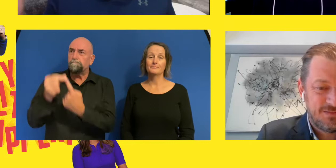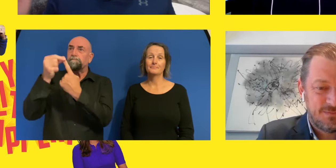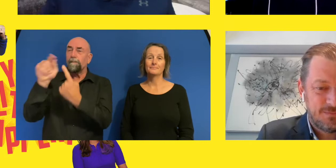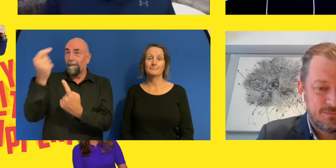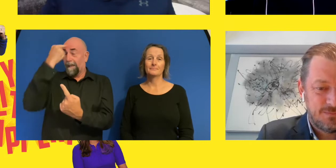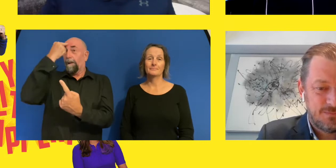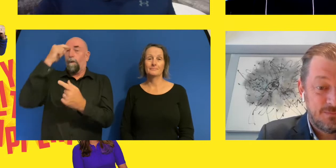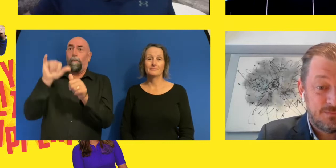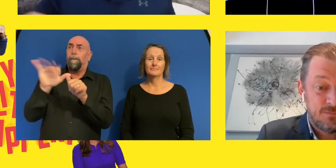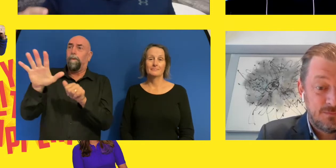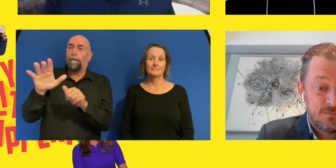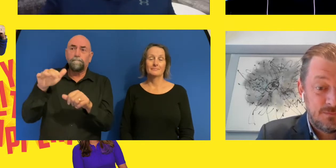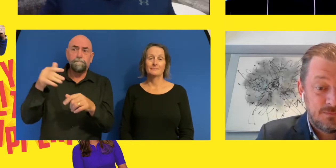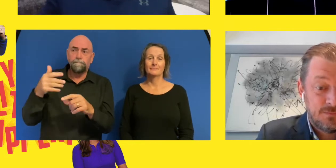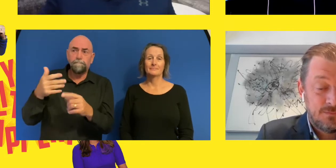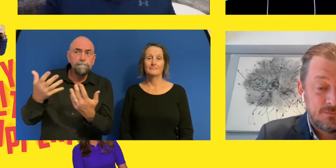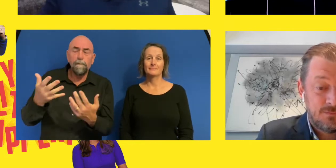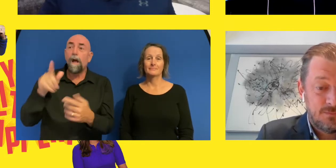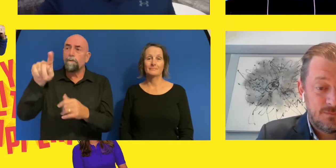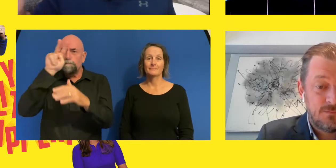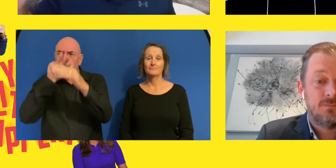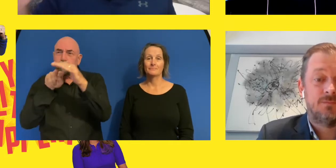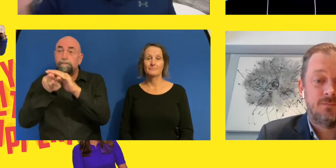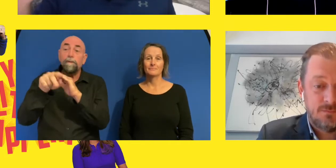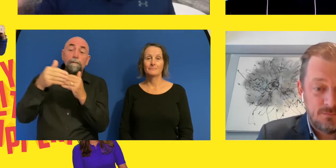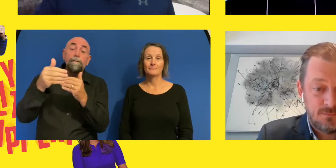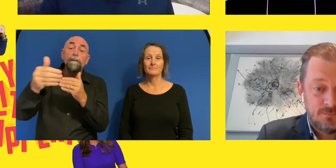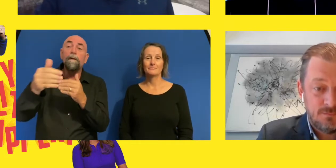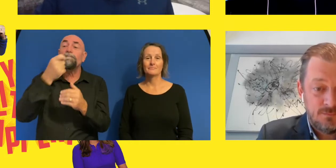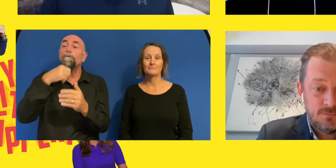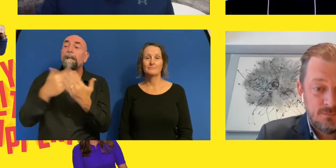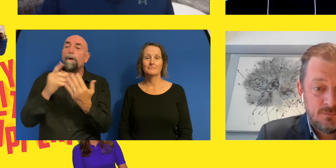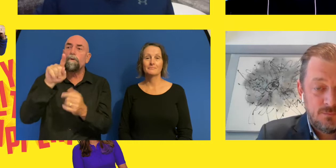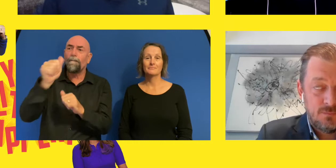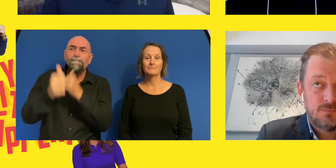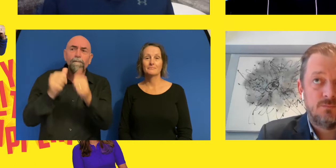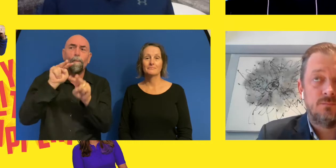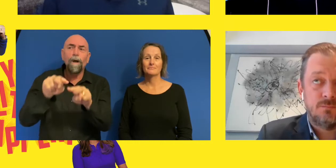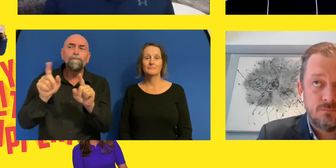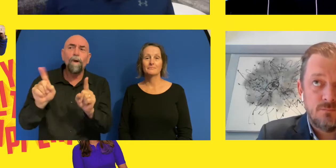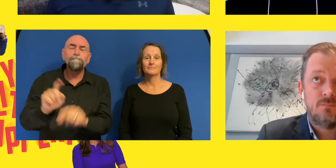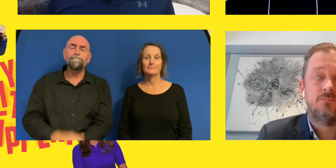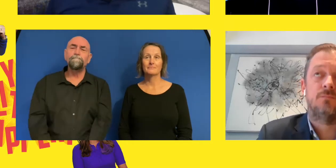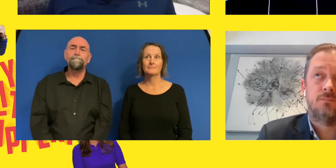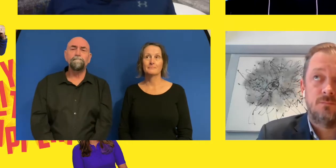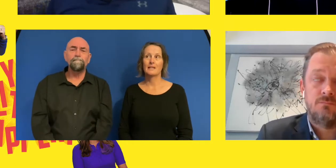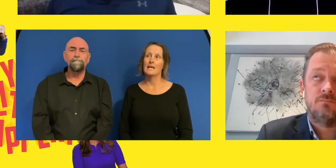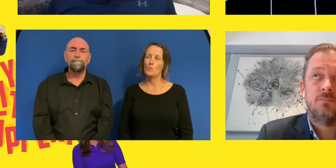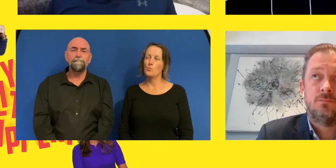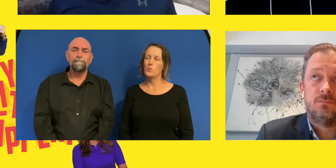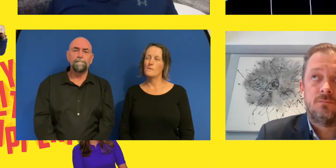a highlight of the game so far, and what are you looking forward to watch over the next few days?